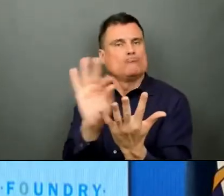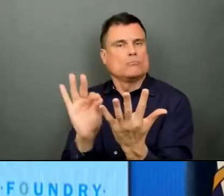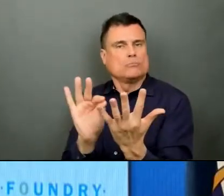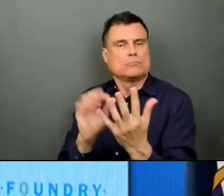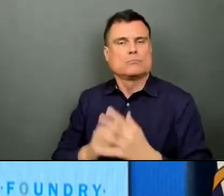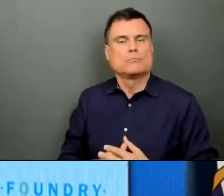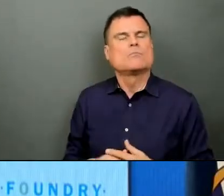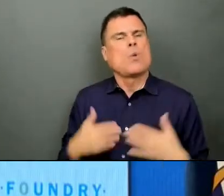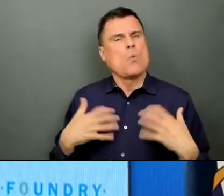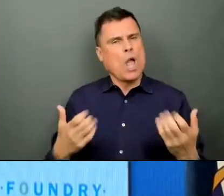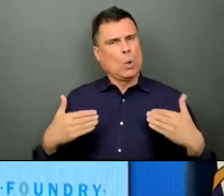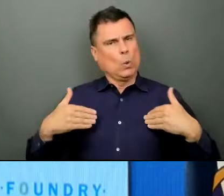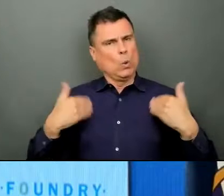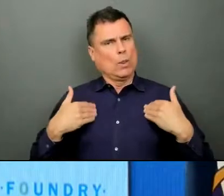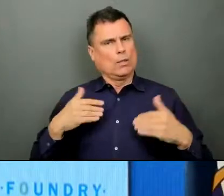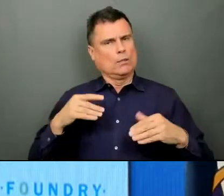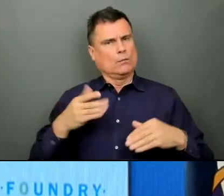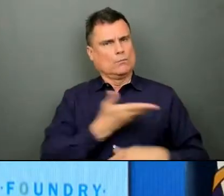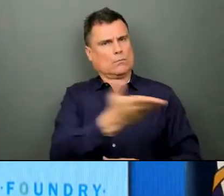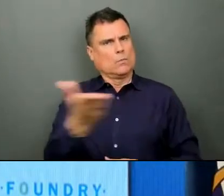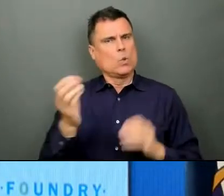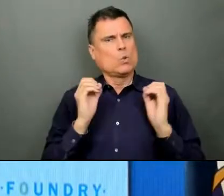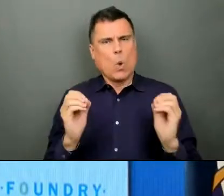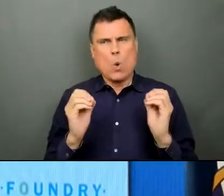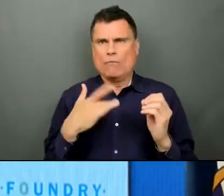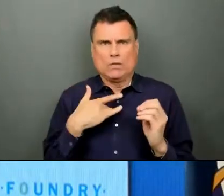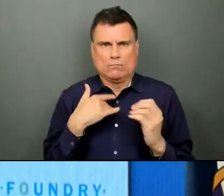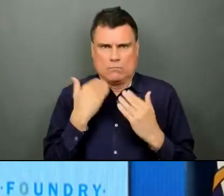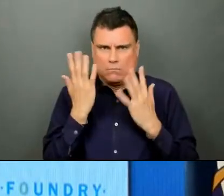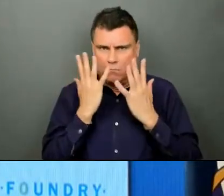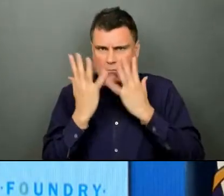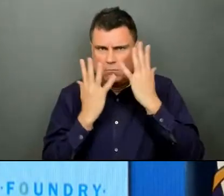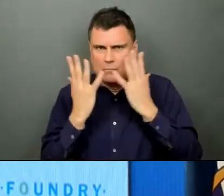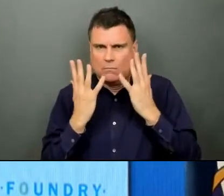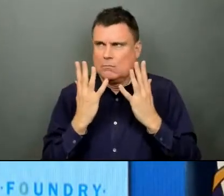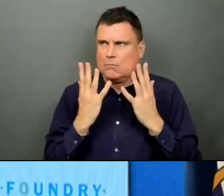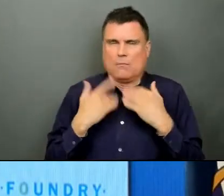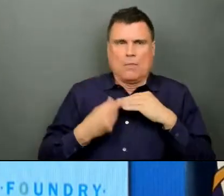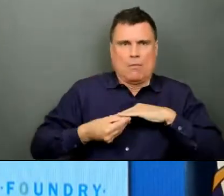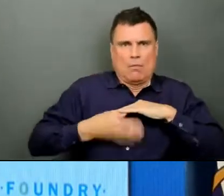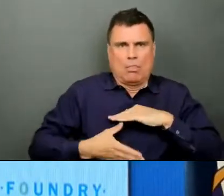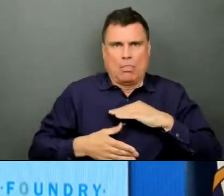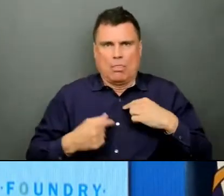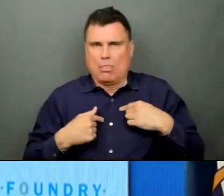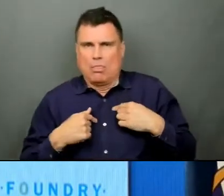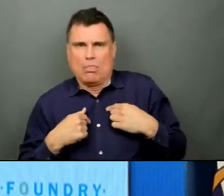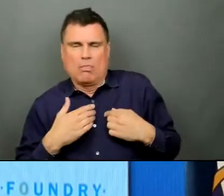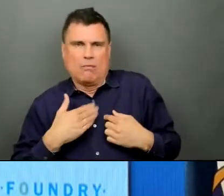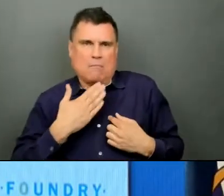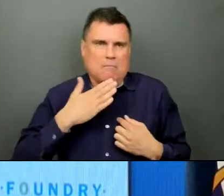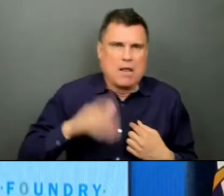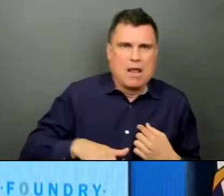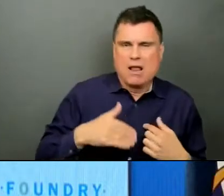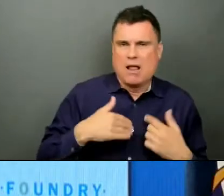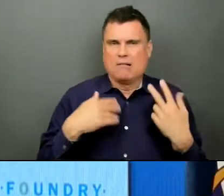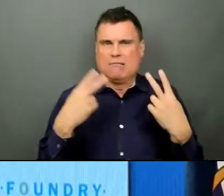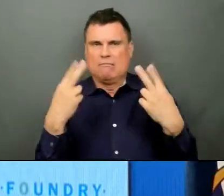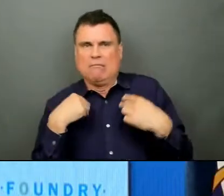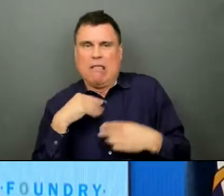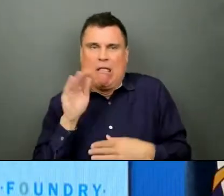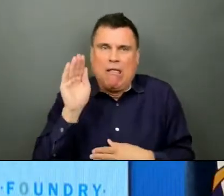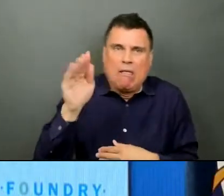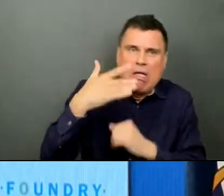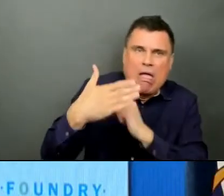know can be a barrier to accessing services. We are working as hard as we can to build up a